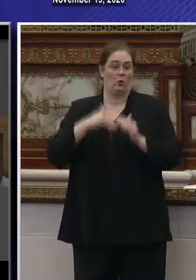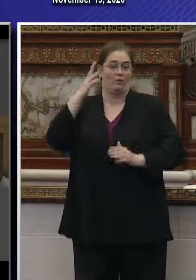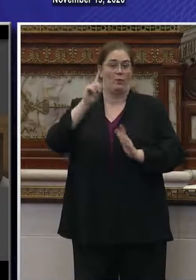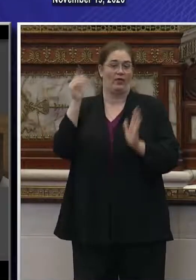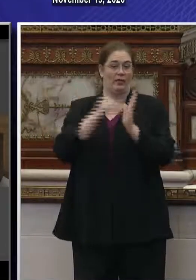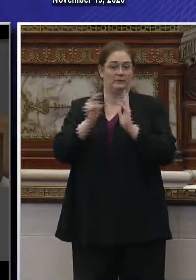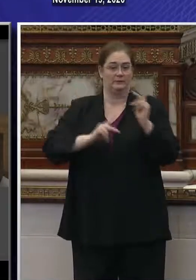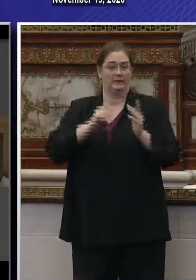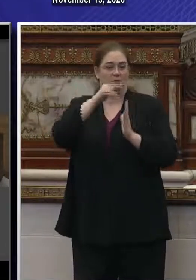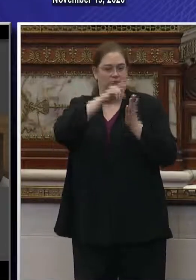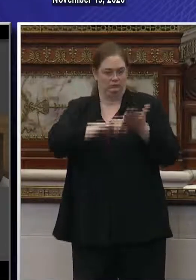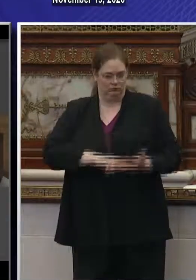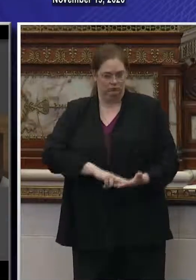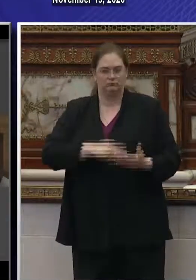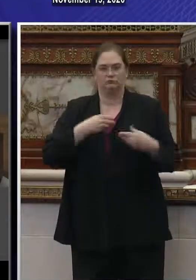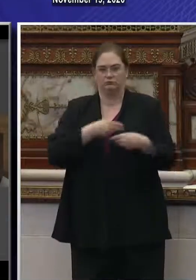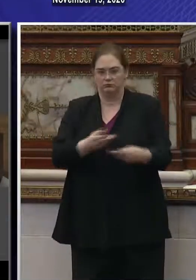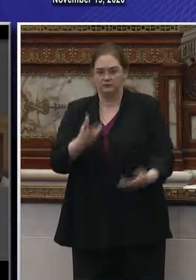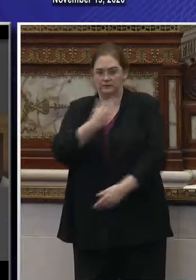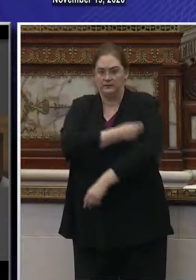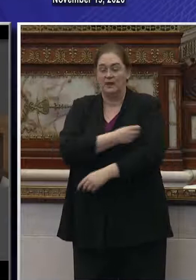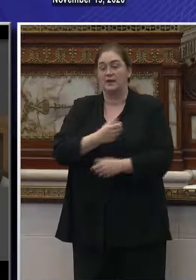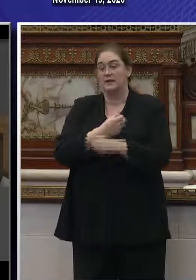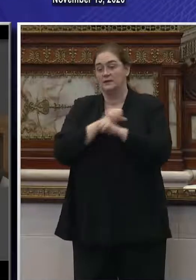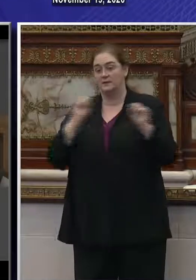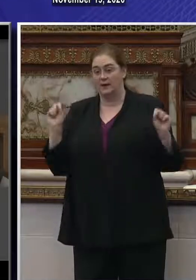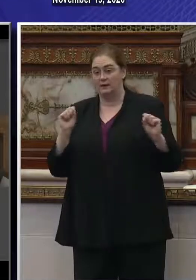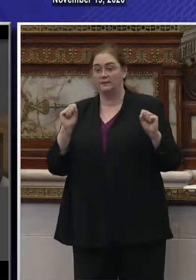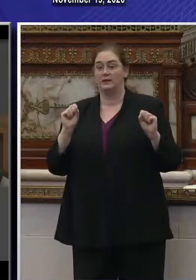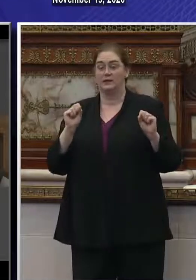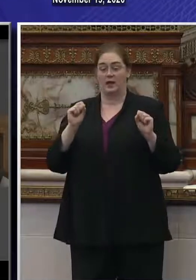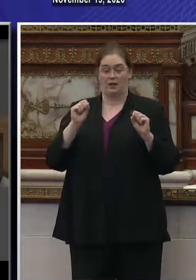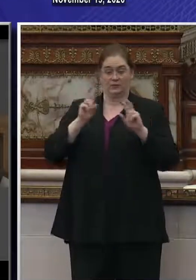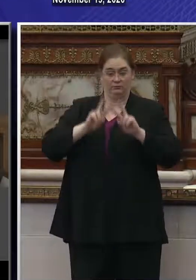individuals. The safety and immunogenicity of which